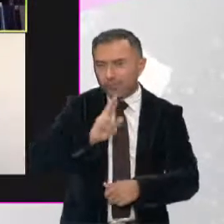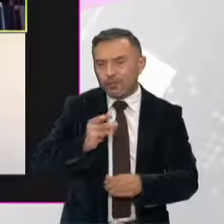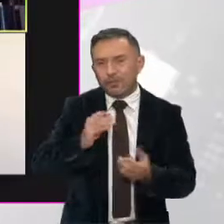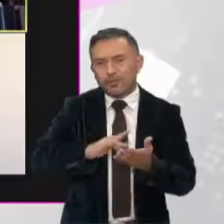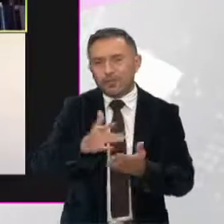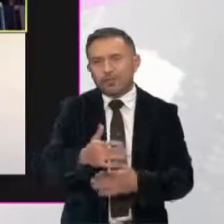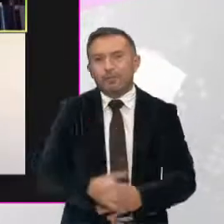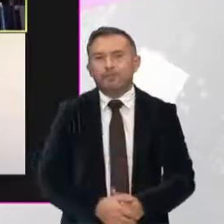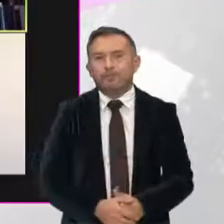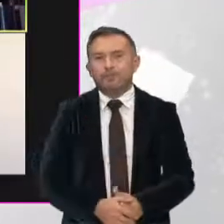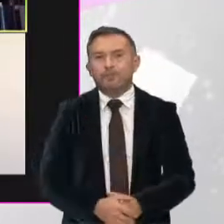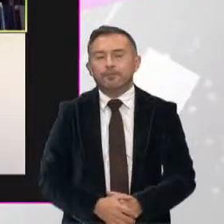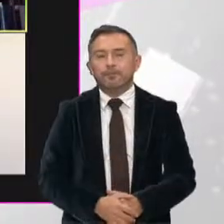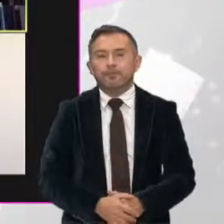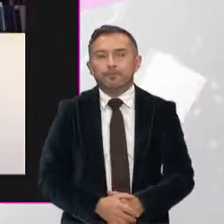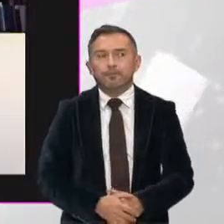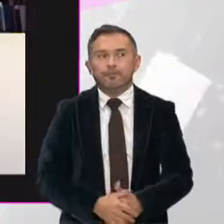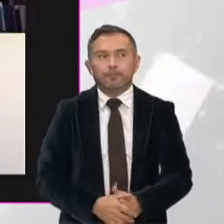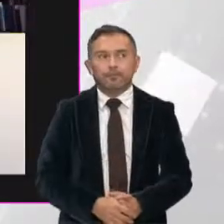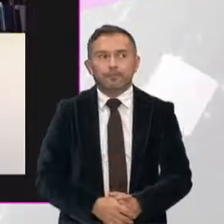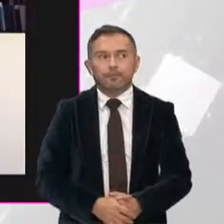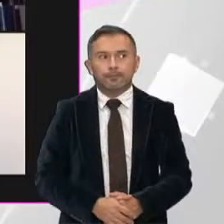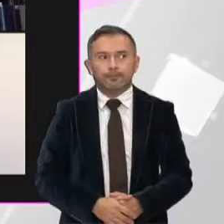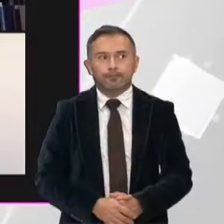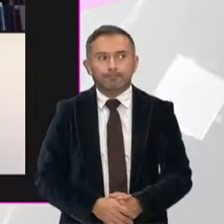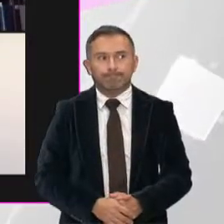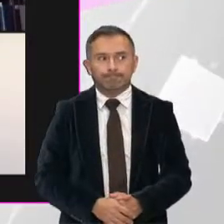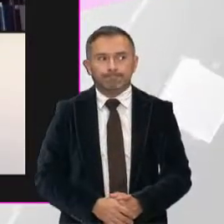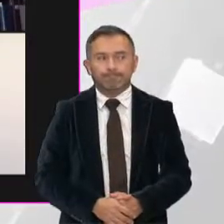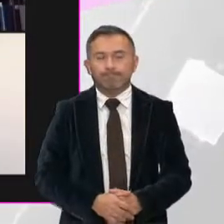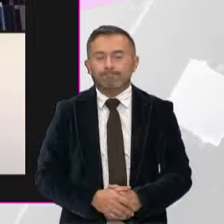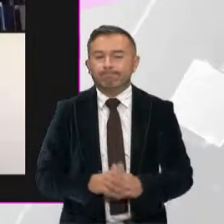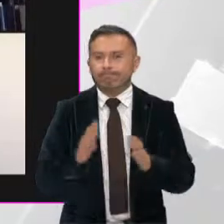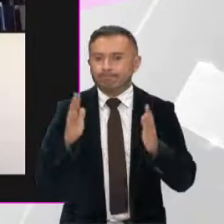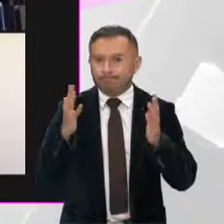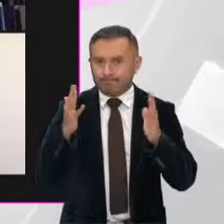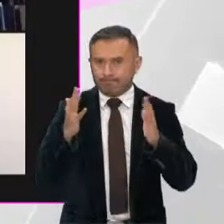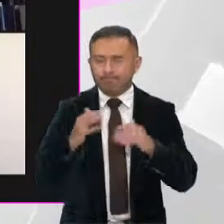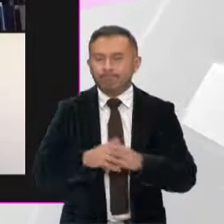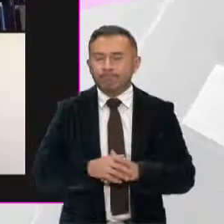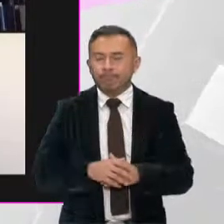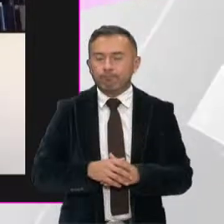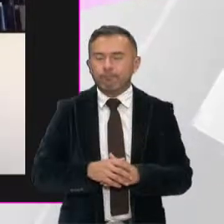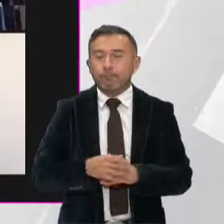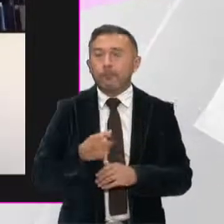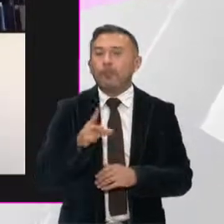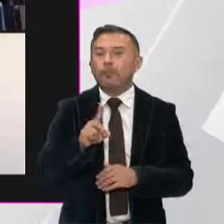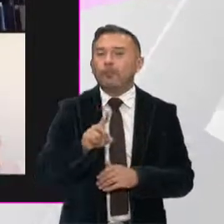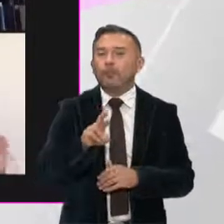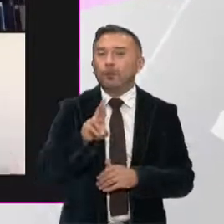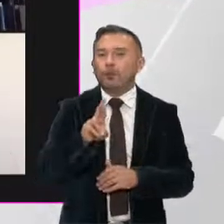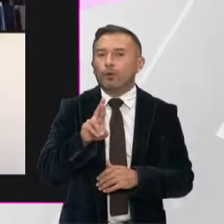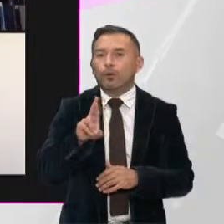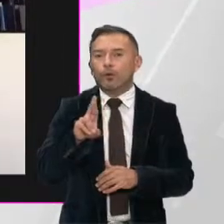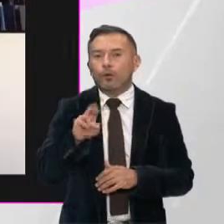Thank you very much. Muchas gracias. Thank you very much,